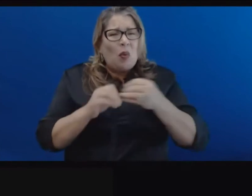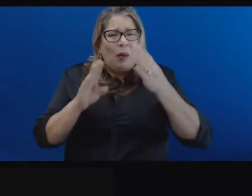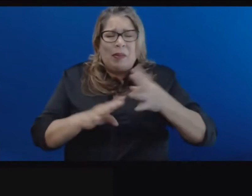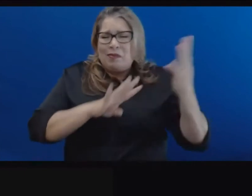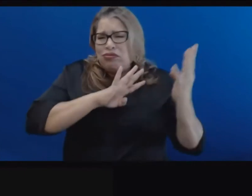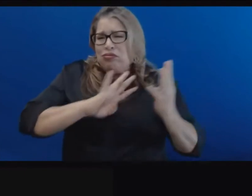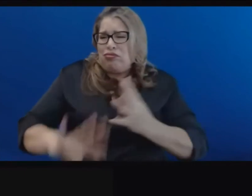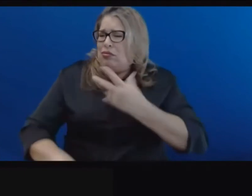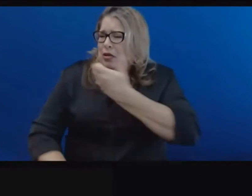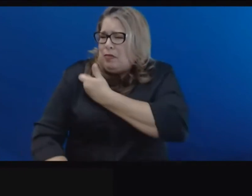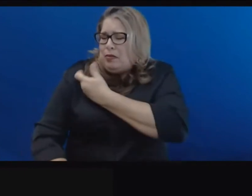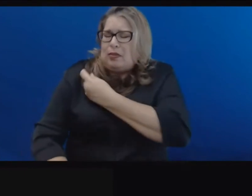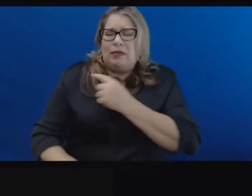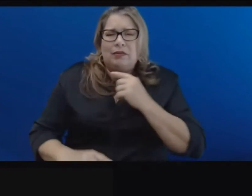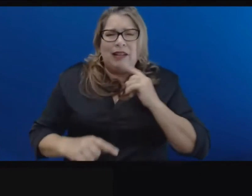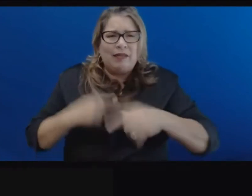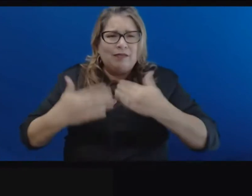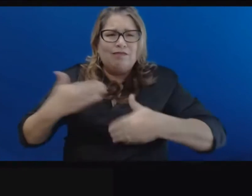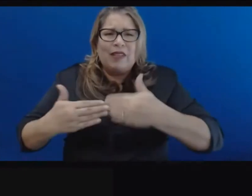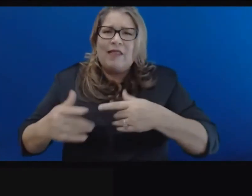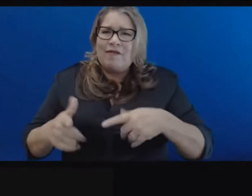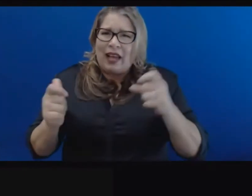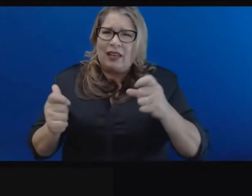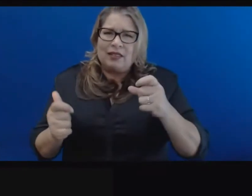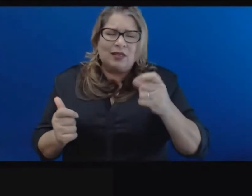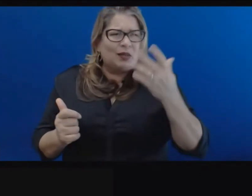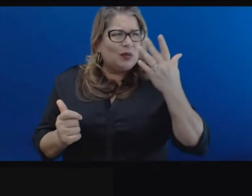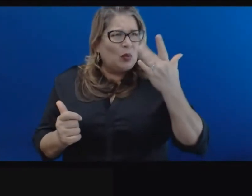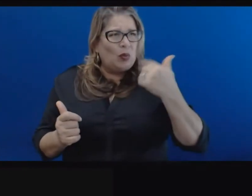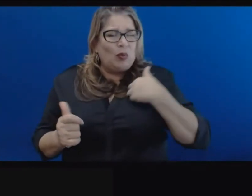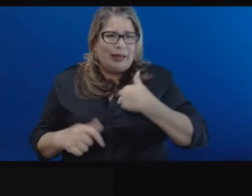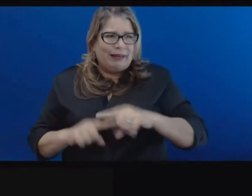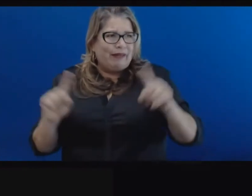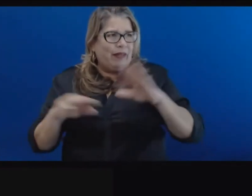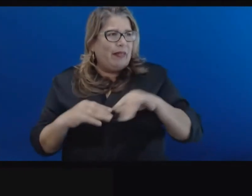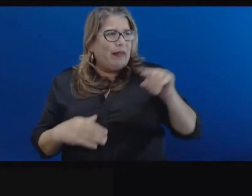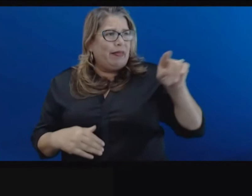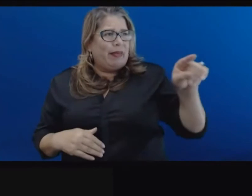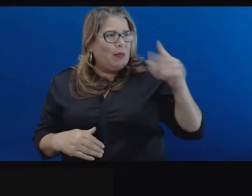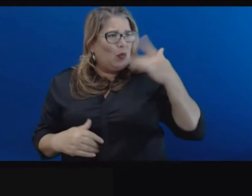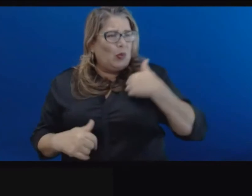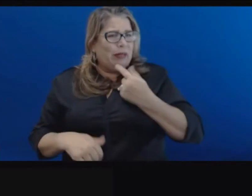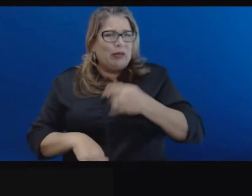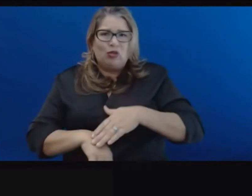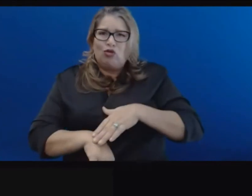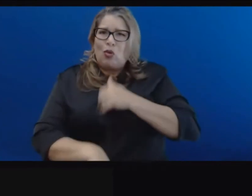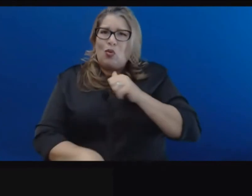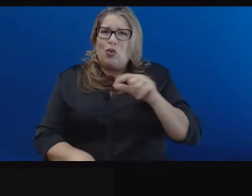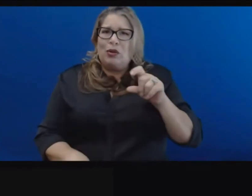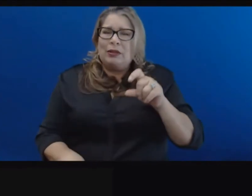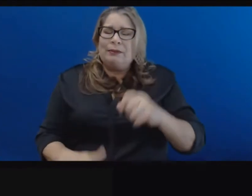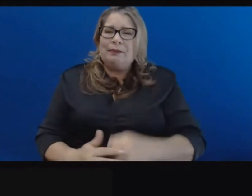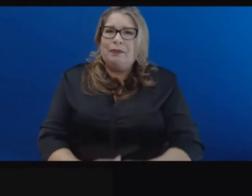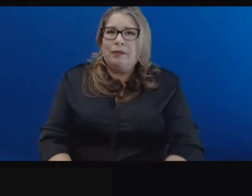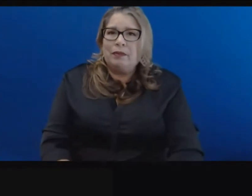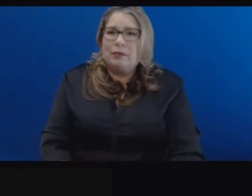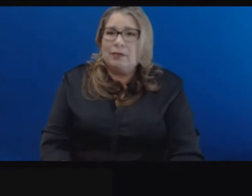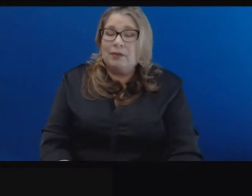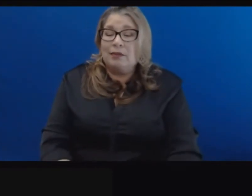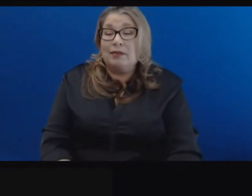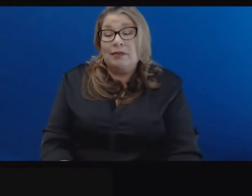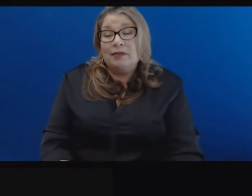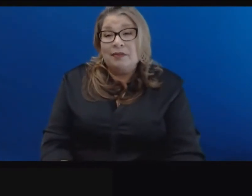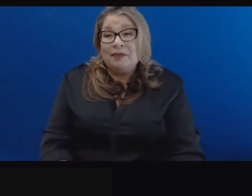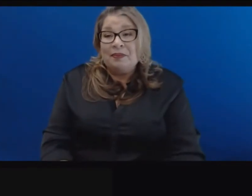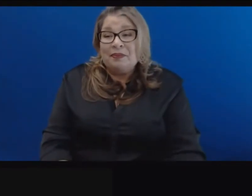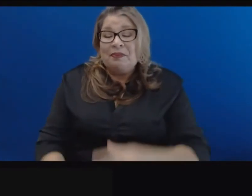I think it's a good and fair question. I think part of the process that we have set up here in California, really